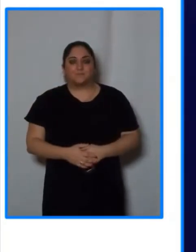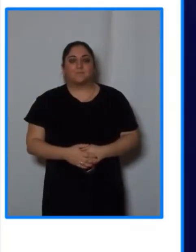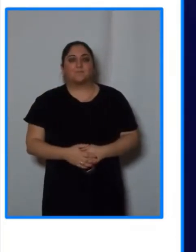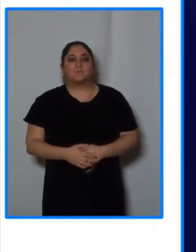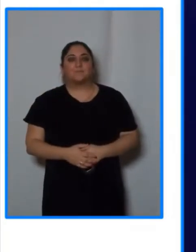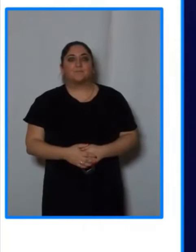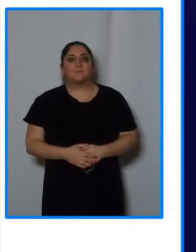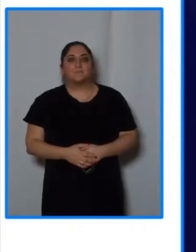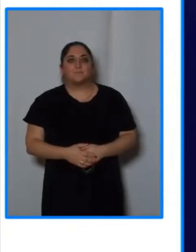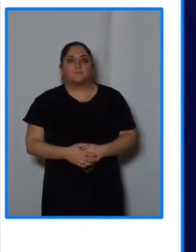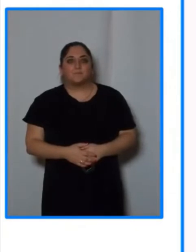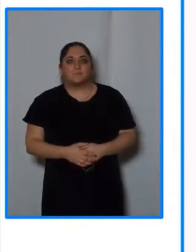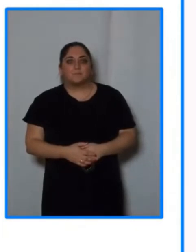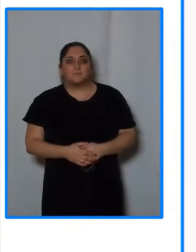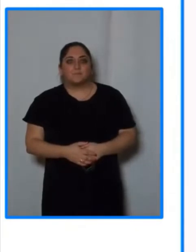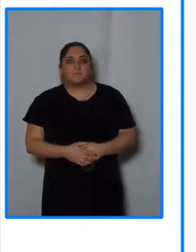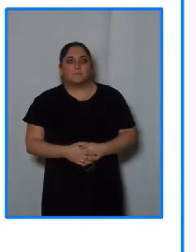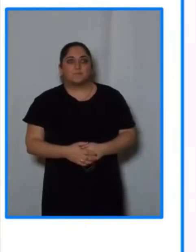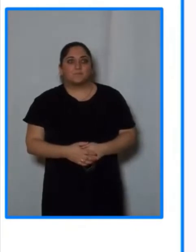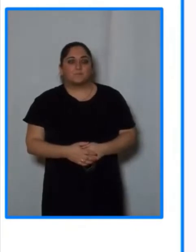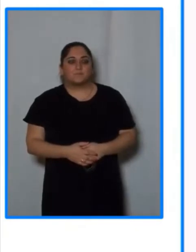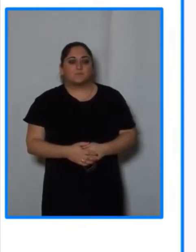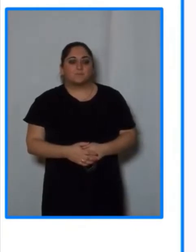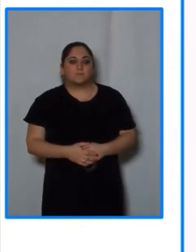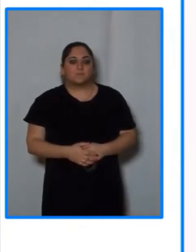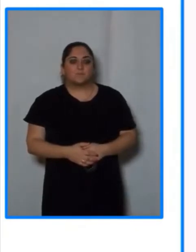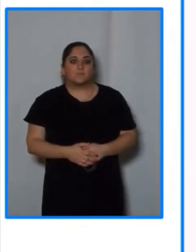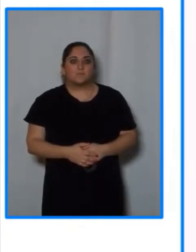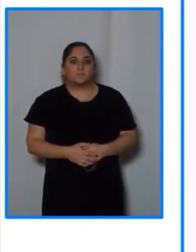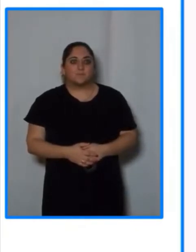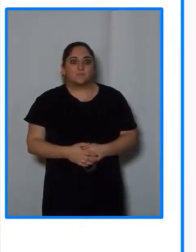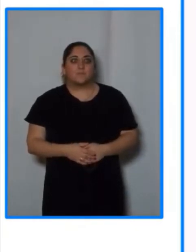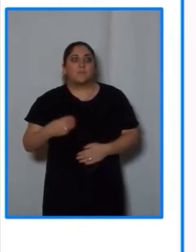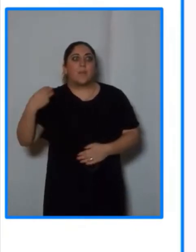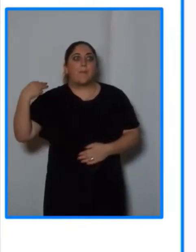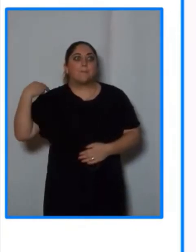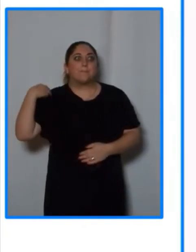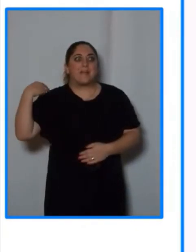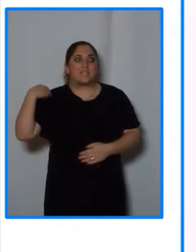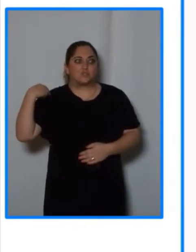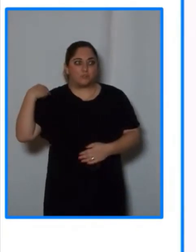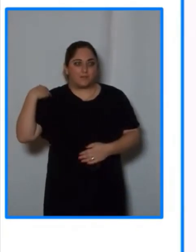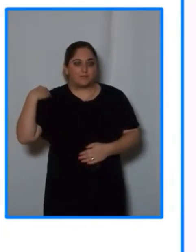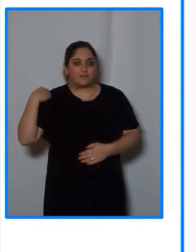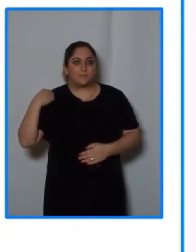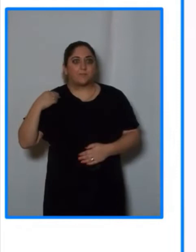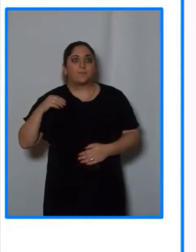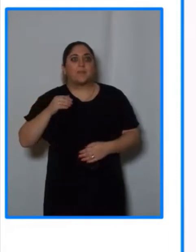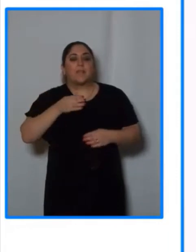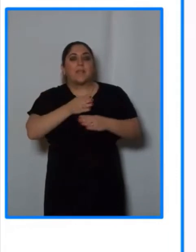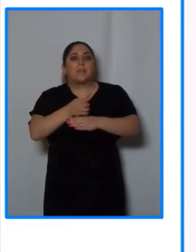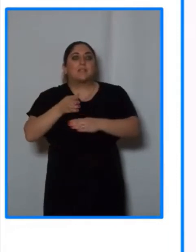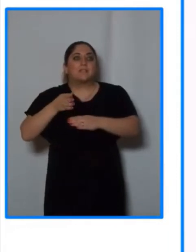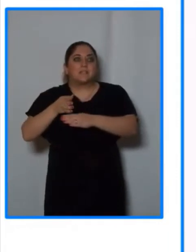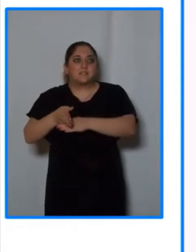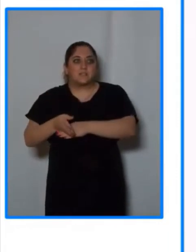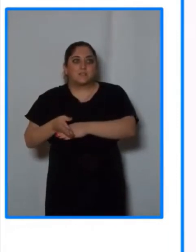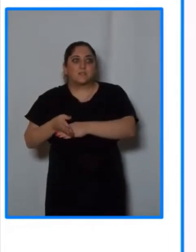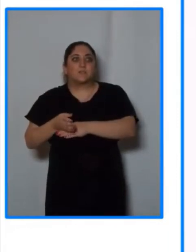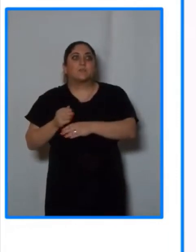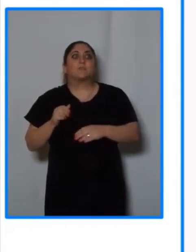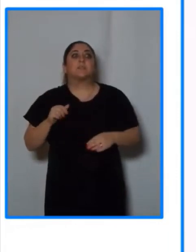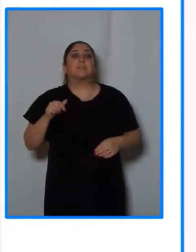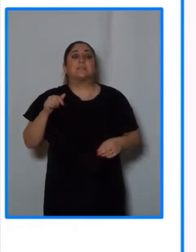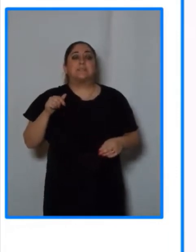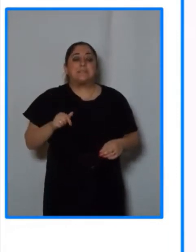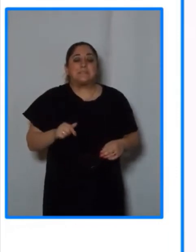Starting with management. Accessibility will hardly ever